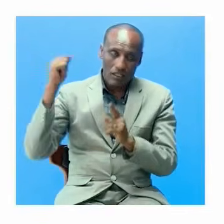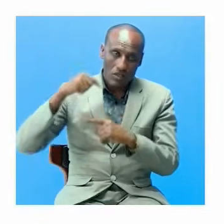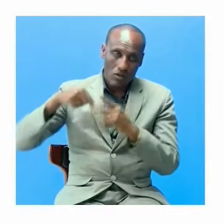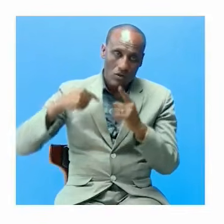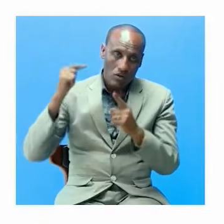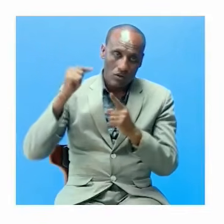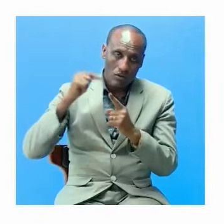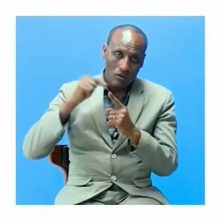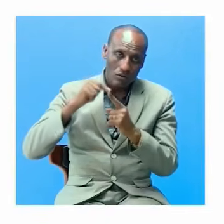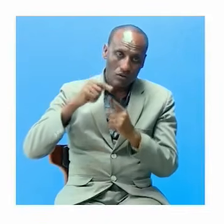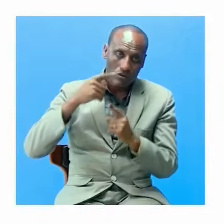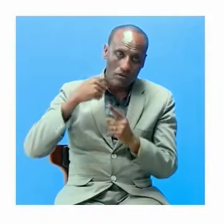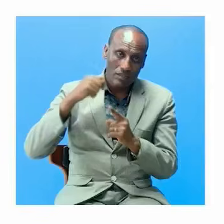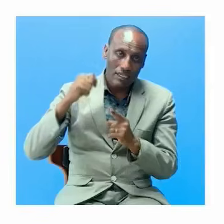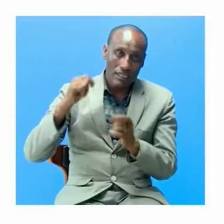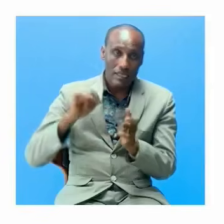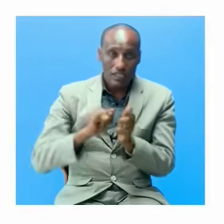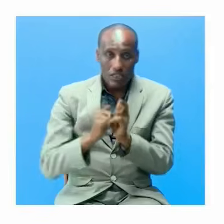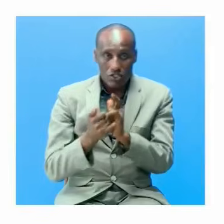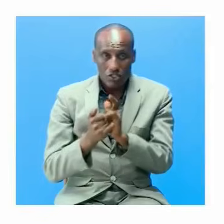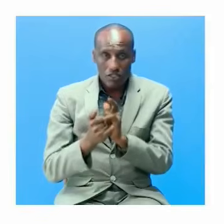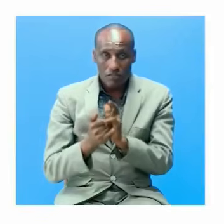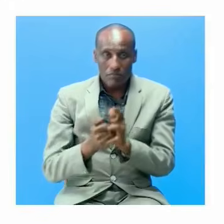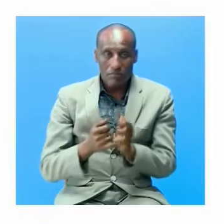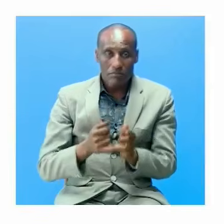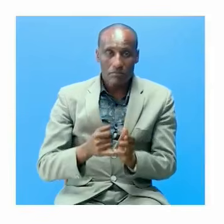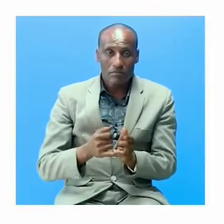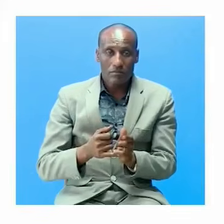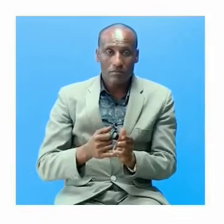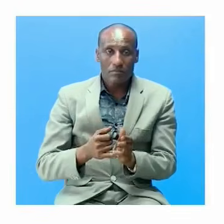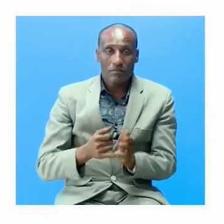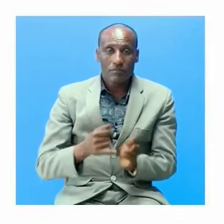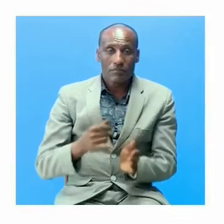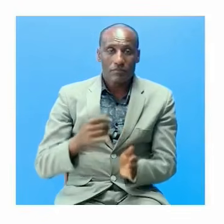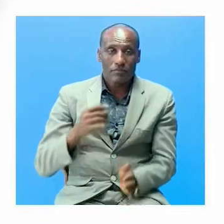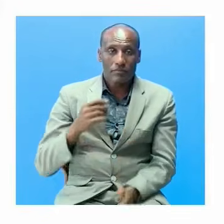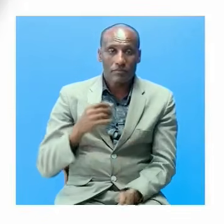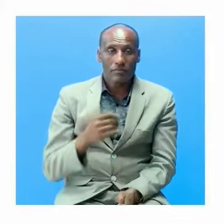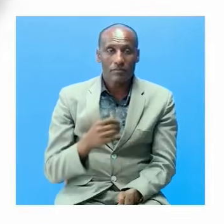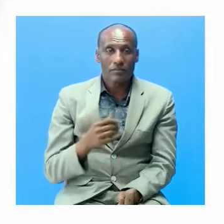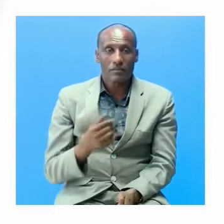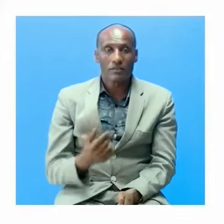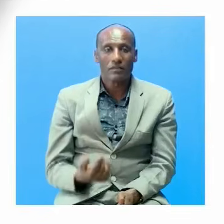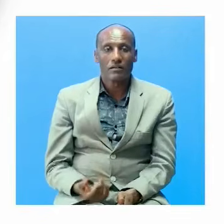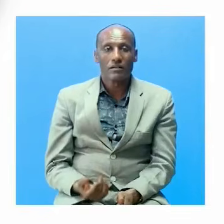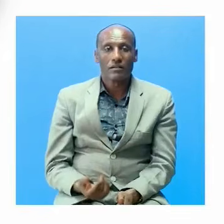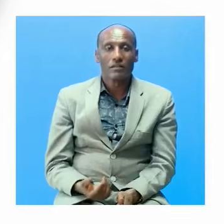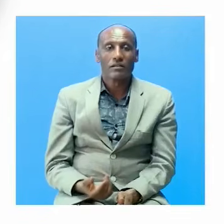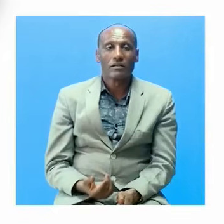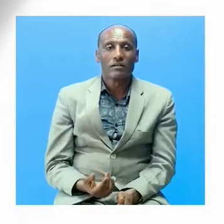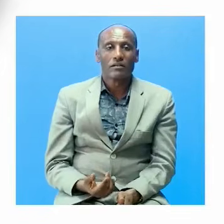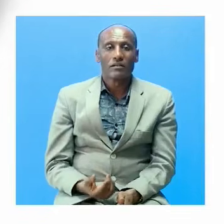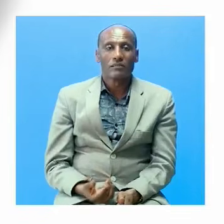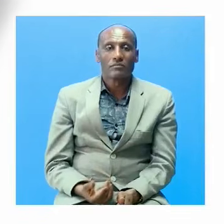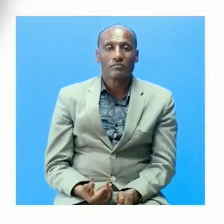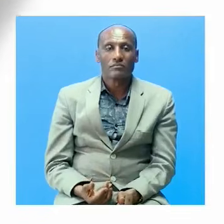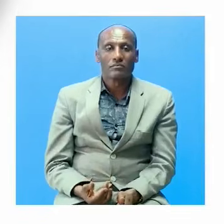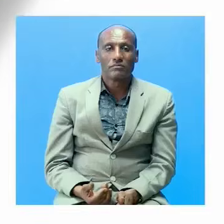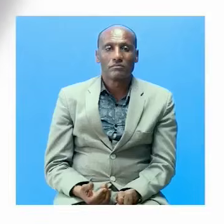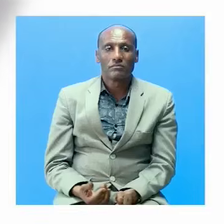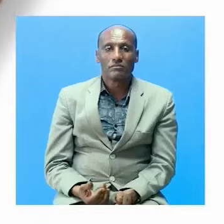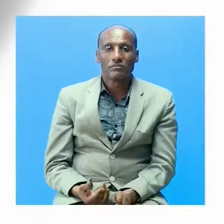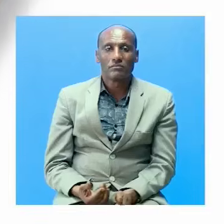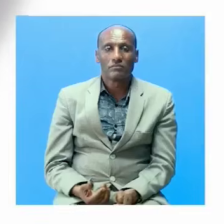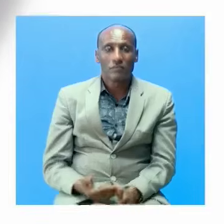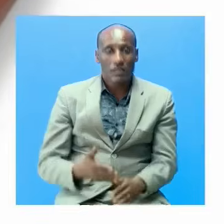Look, I blank go to the gym later if I finish early. Look at